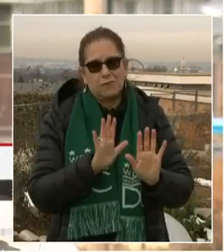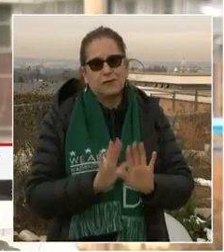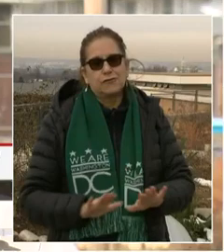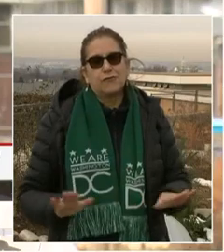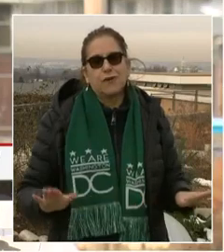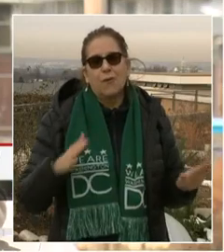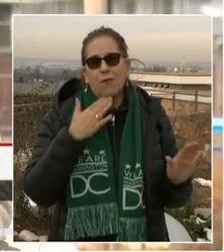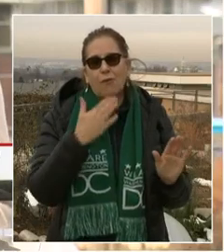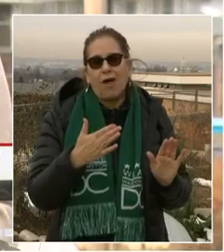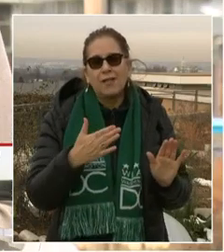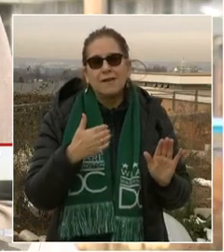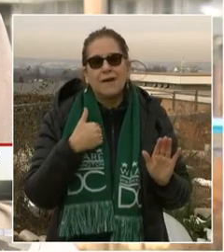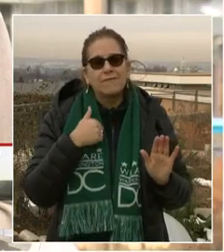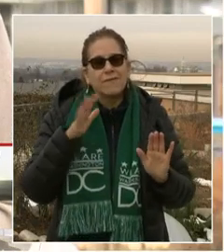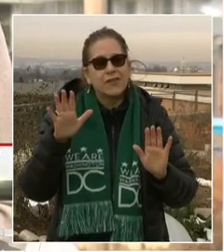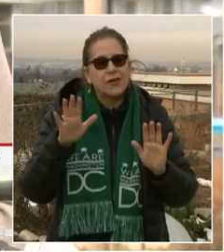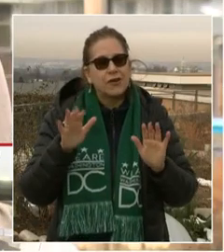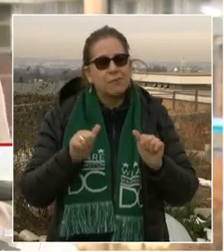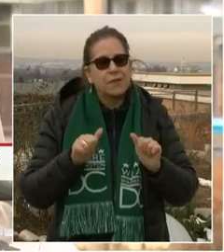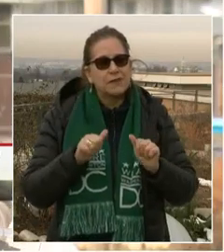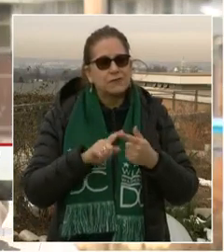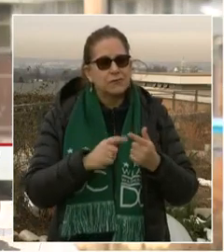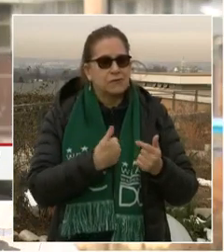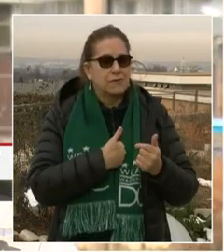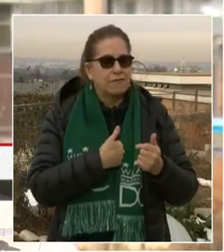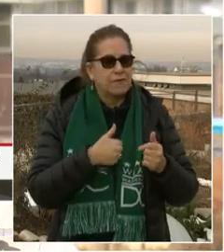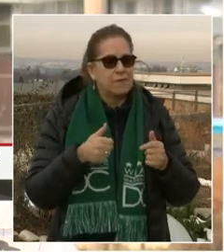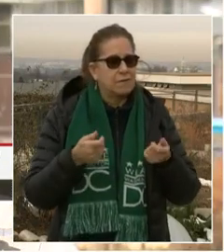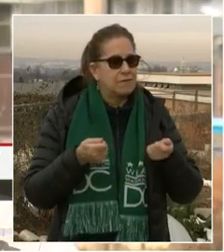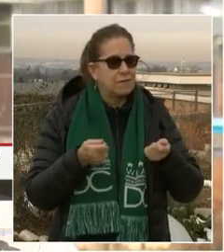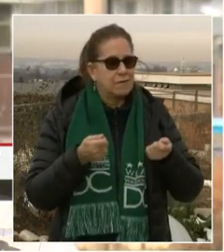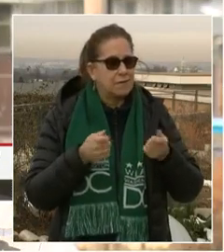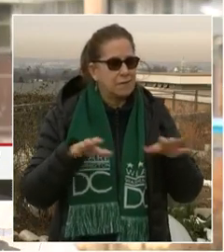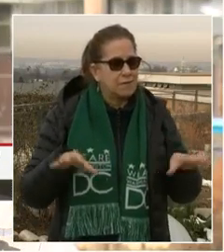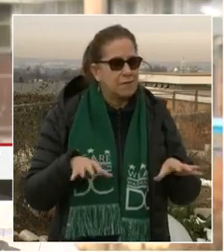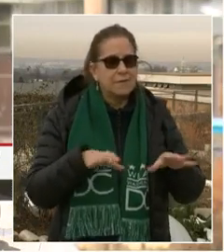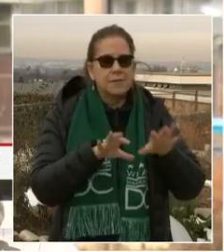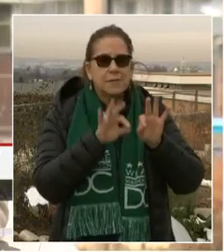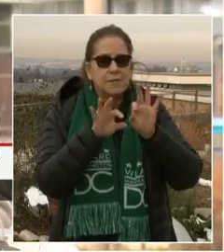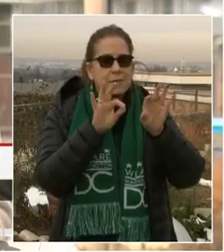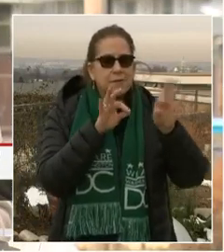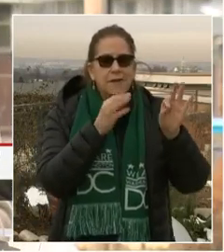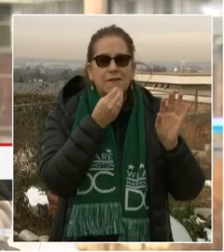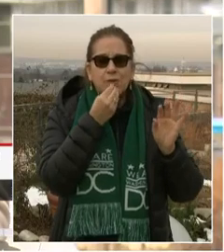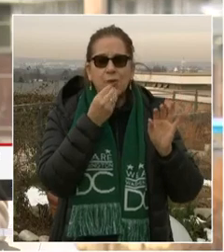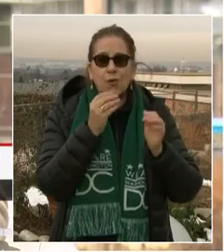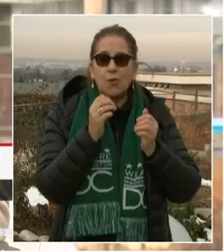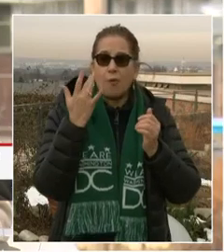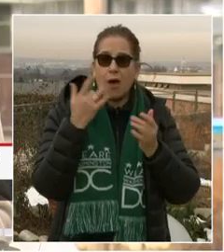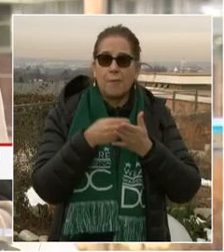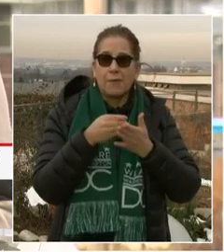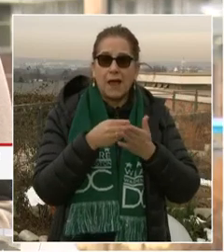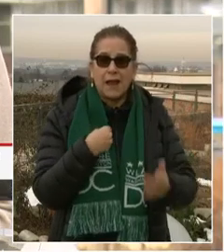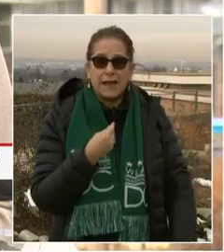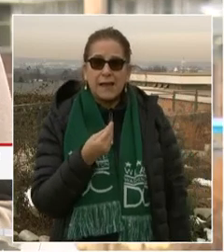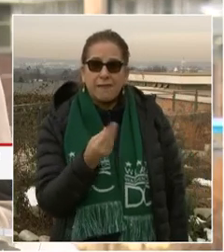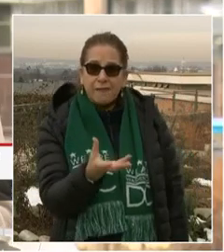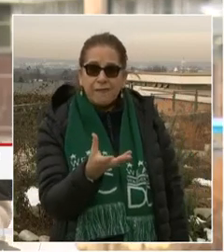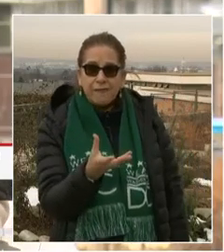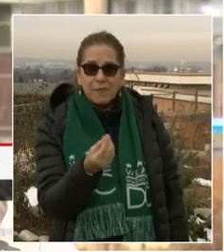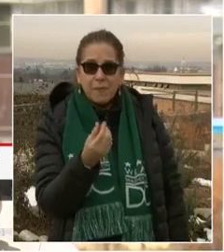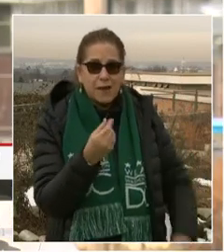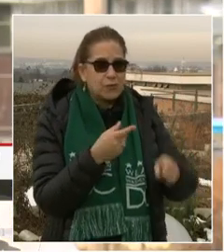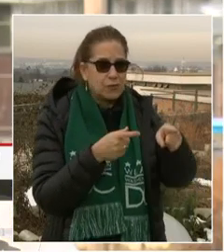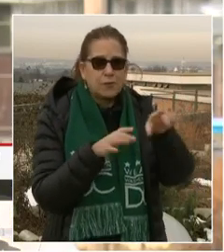autonomy with initiatives like cash transfers allows for moms to make decisions that are important to preserving